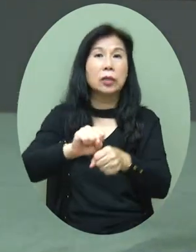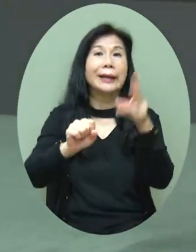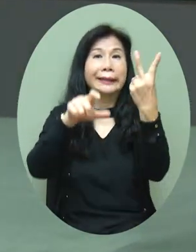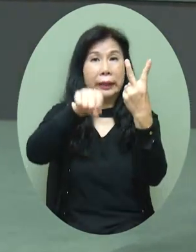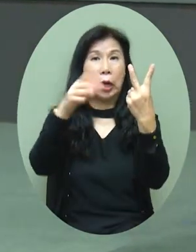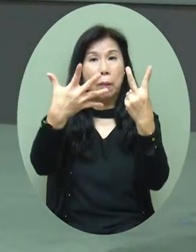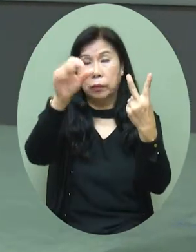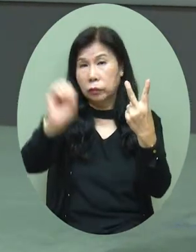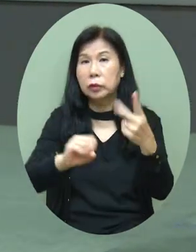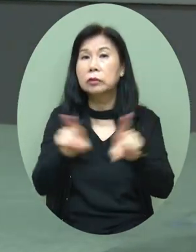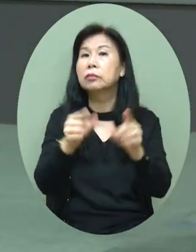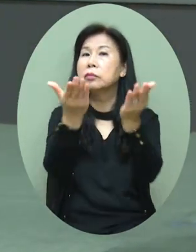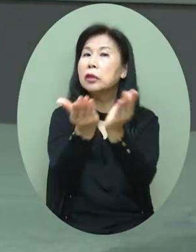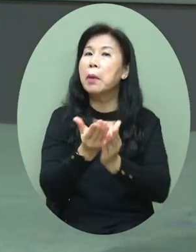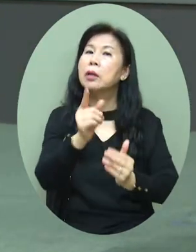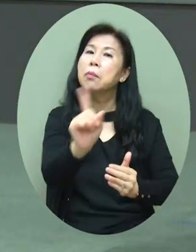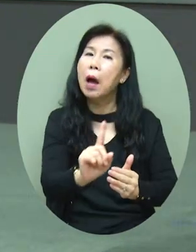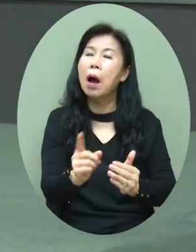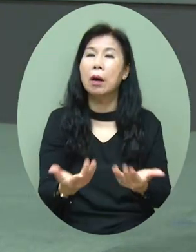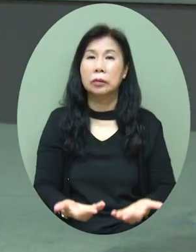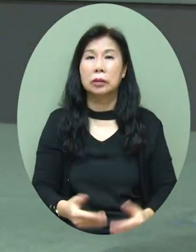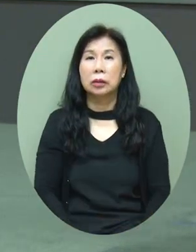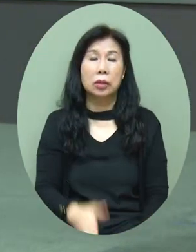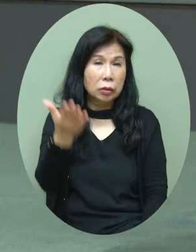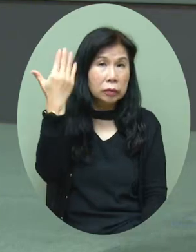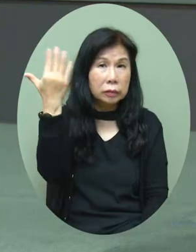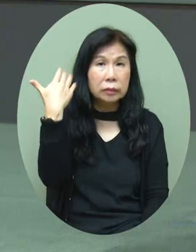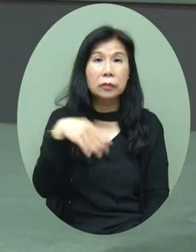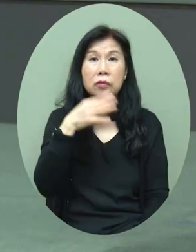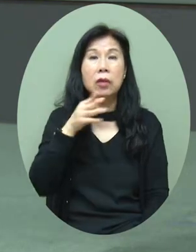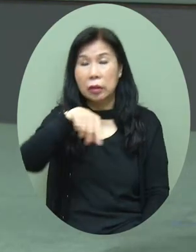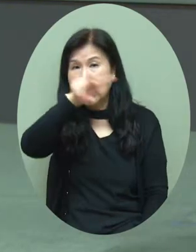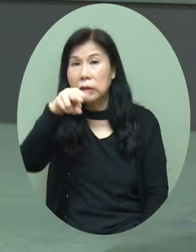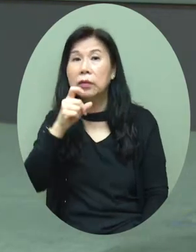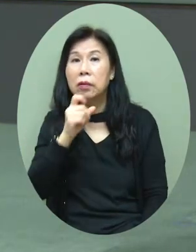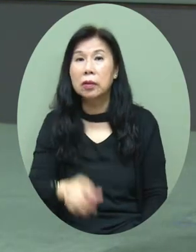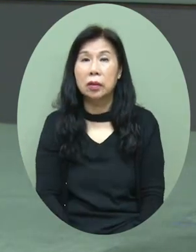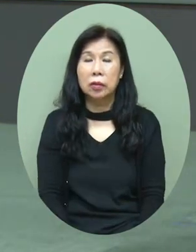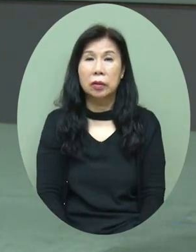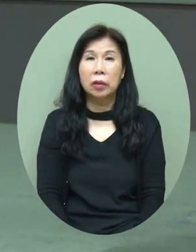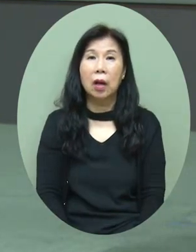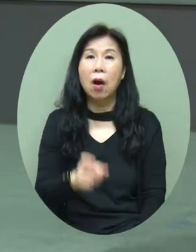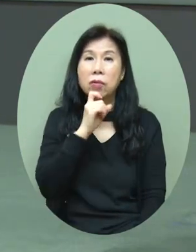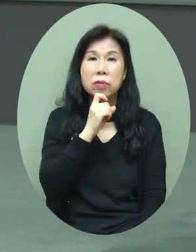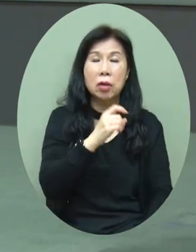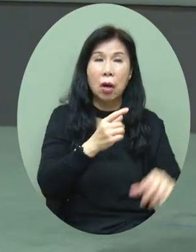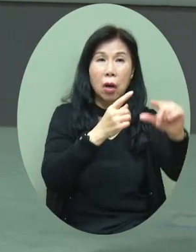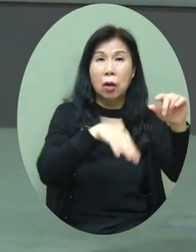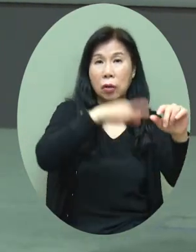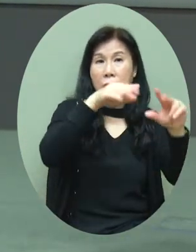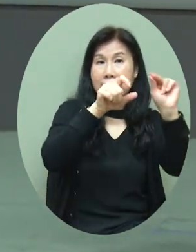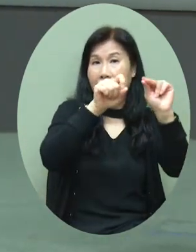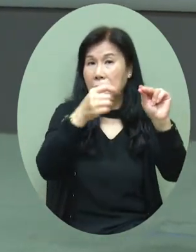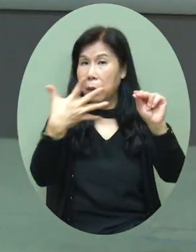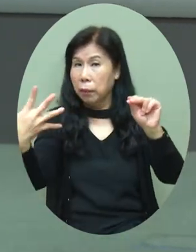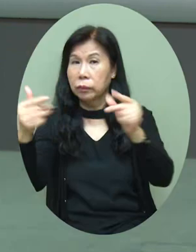drop from what was mentioned before in the pay trend survey, from 7% all the way down to only 2.5%. Thank you. Thank